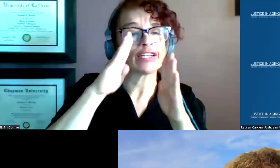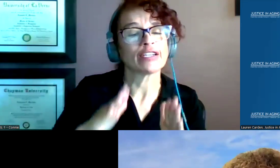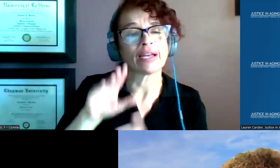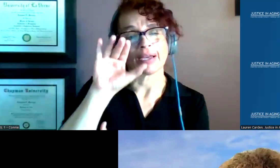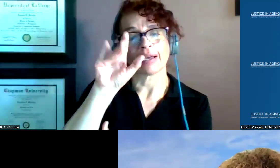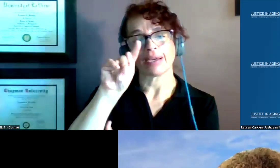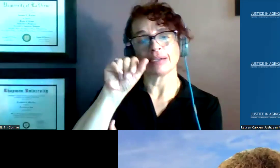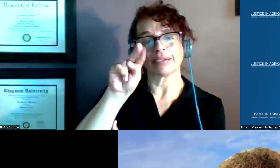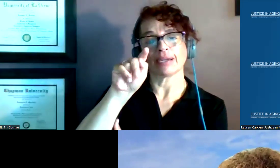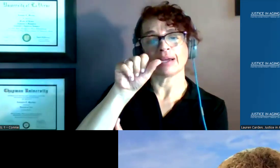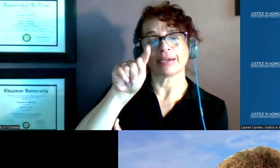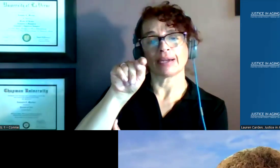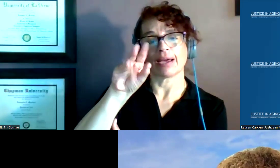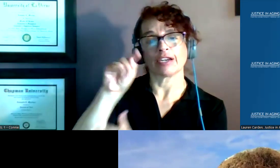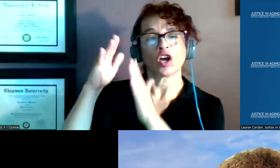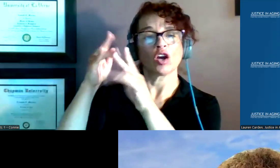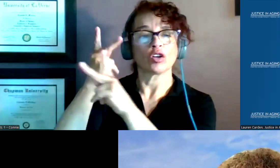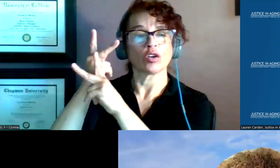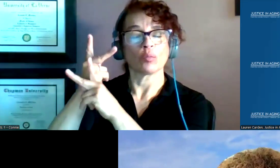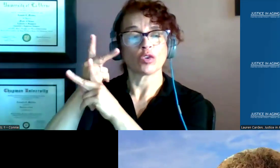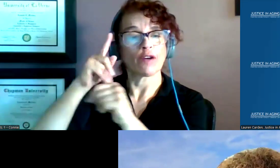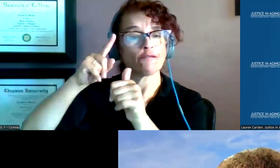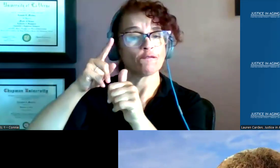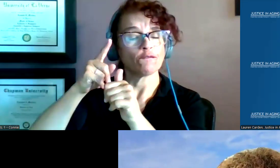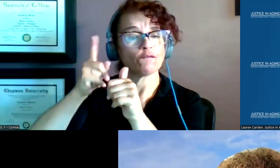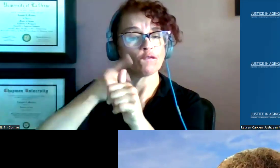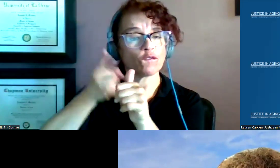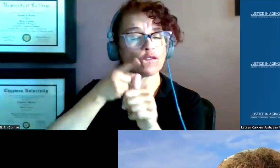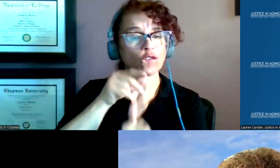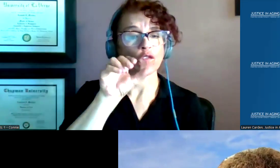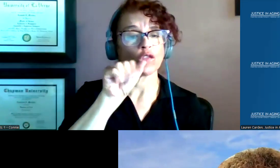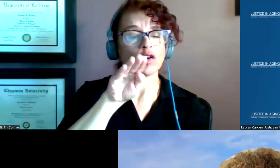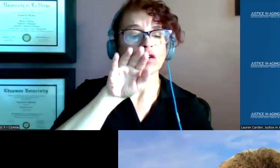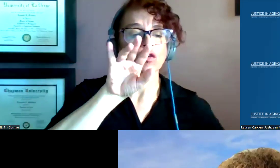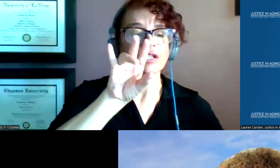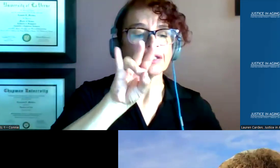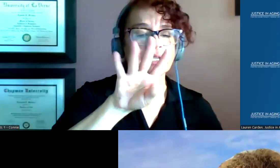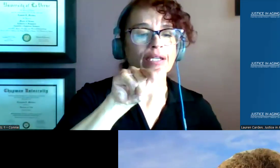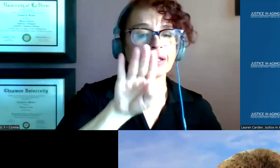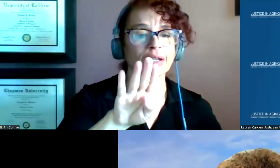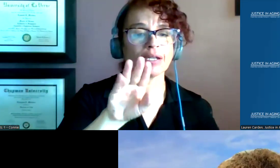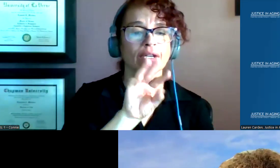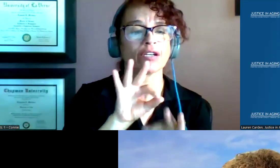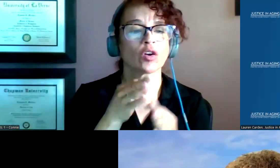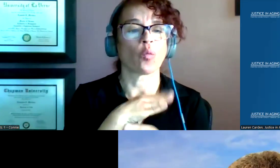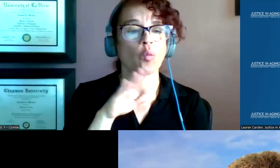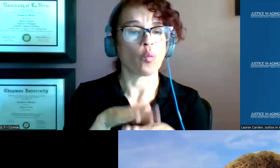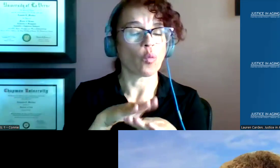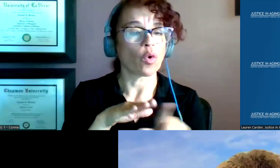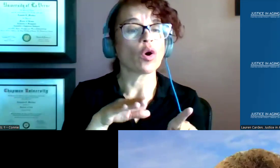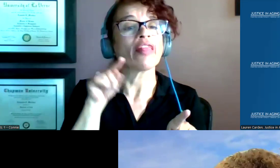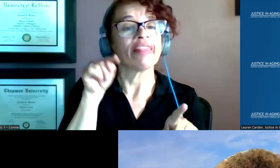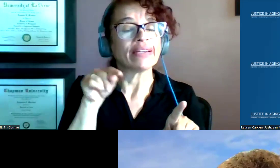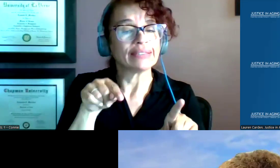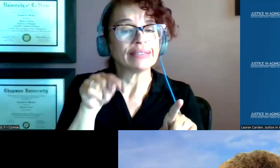protections. The first is AB 474 by Assemblymember Ward. So